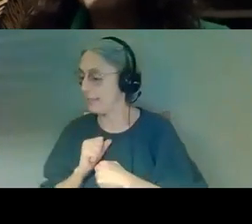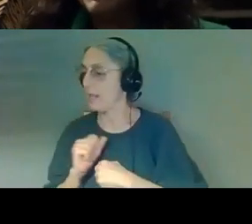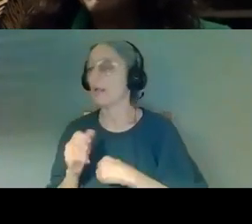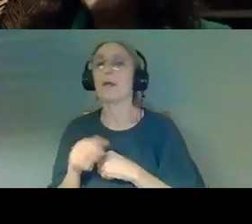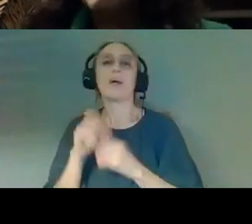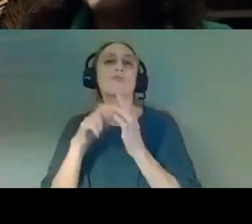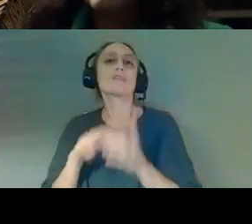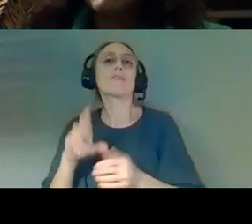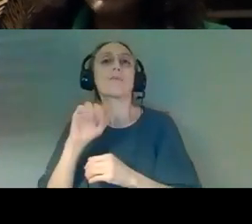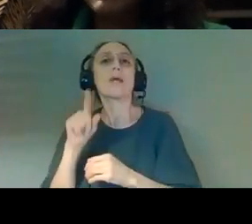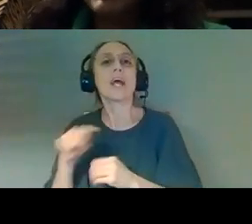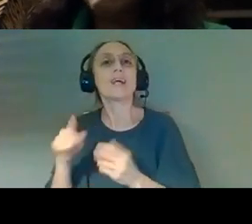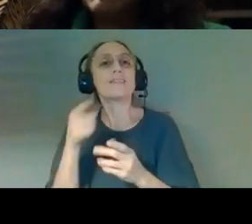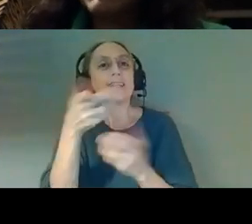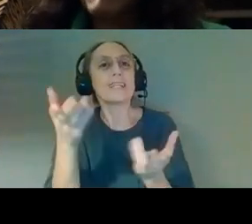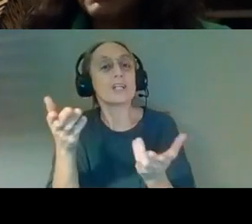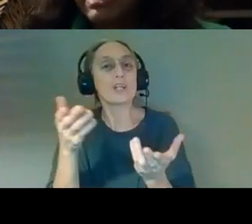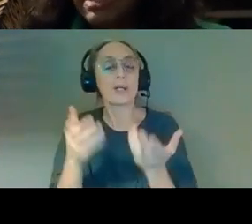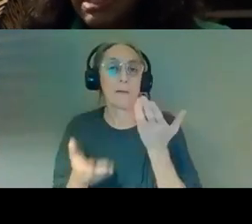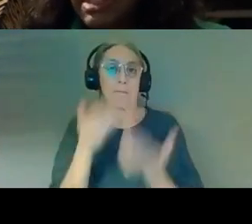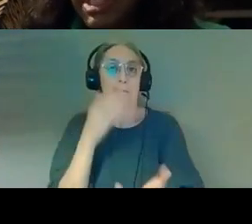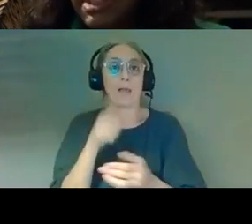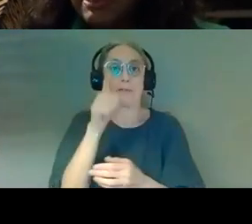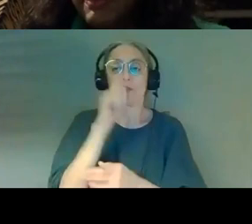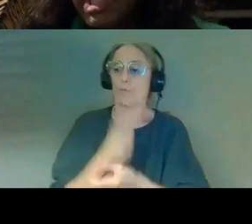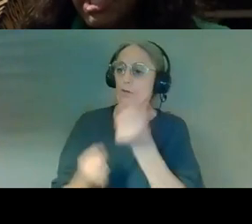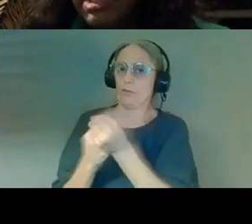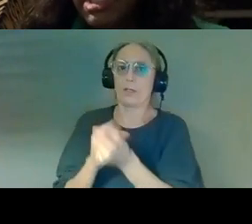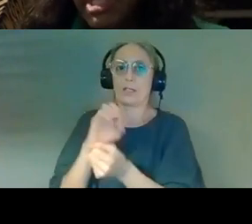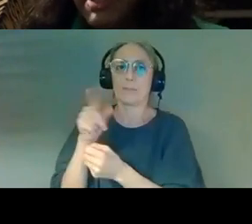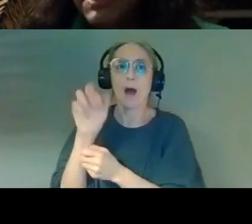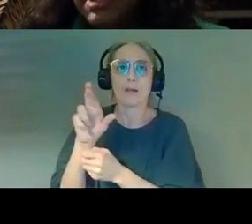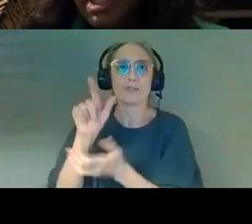call, she may want to sponsor that legislation